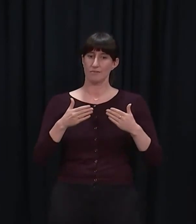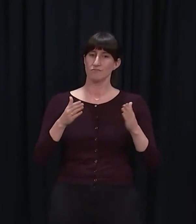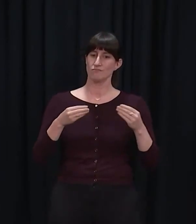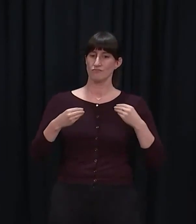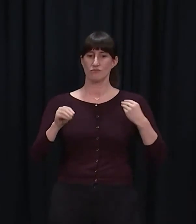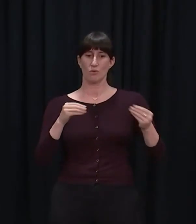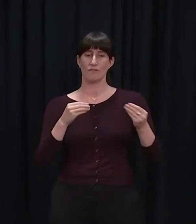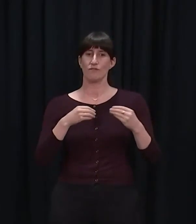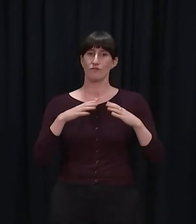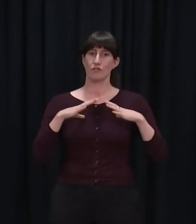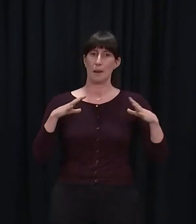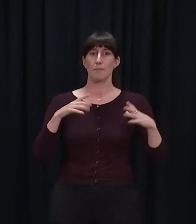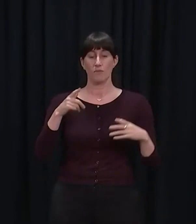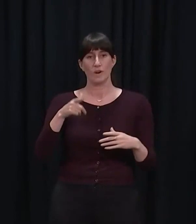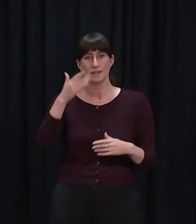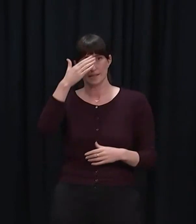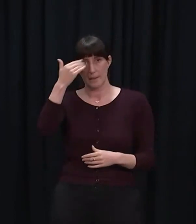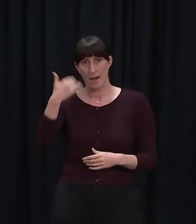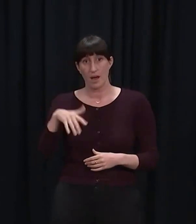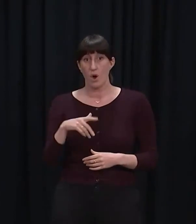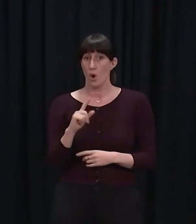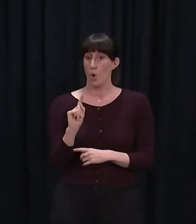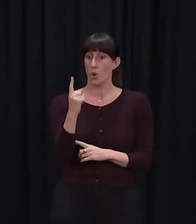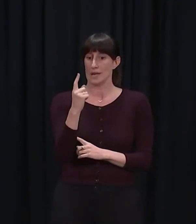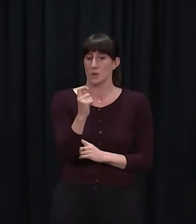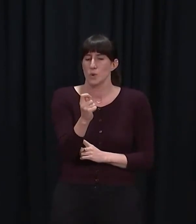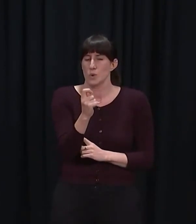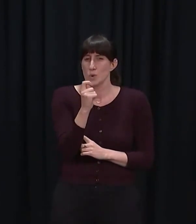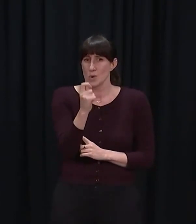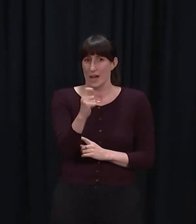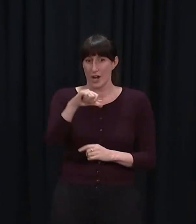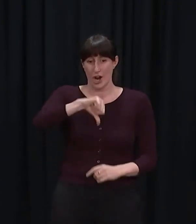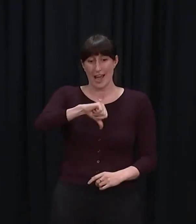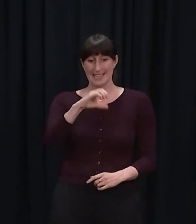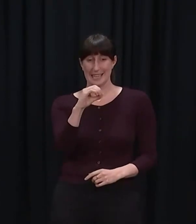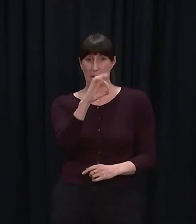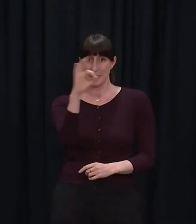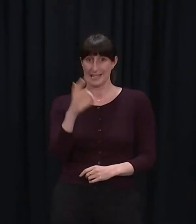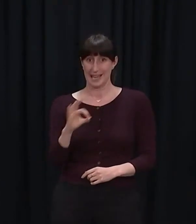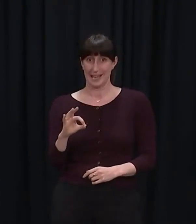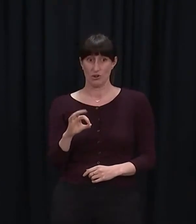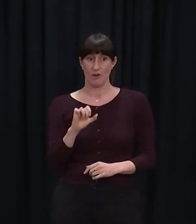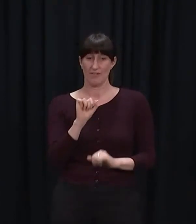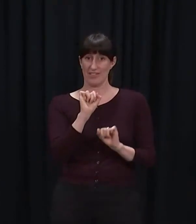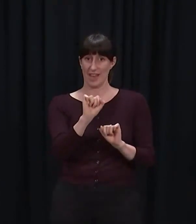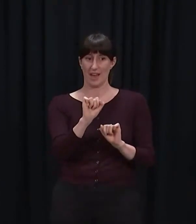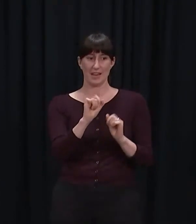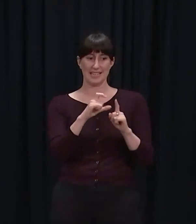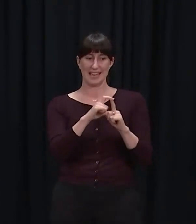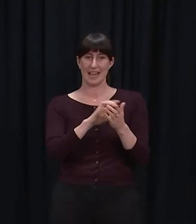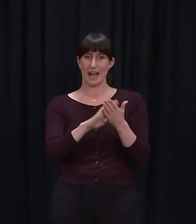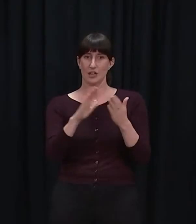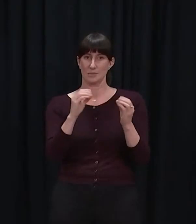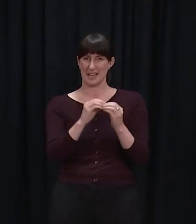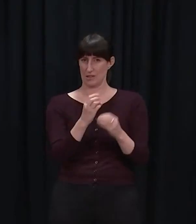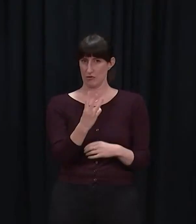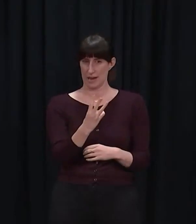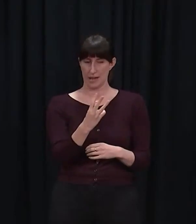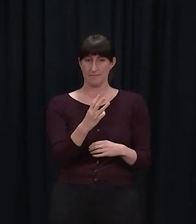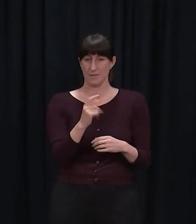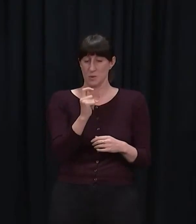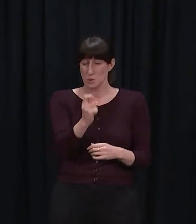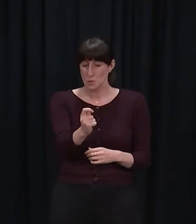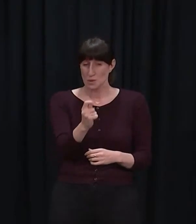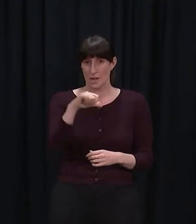edging closer to 90% of people in all three of those DHB areas having their first dose, which means all of those people